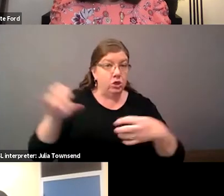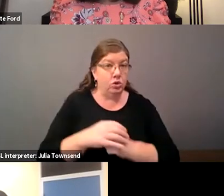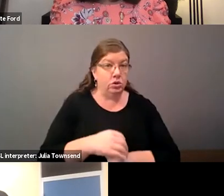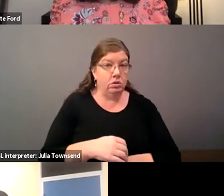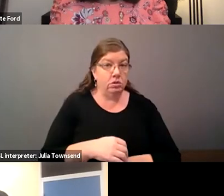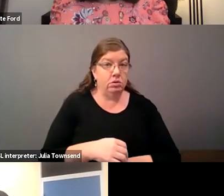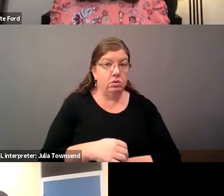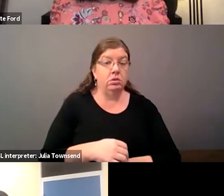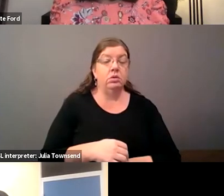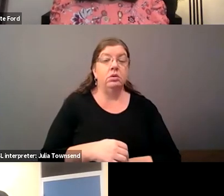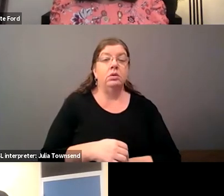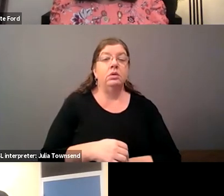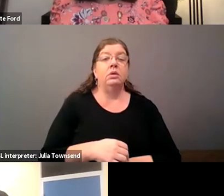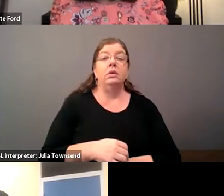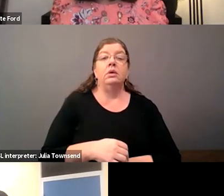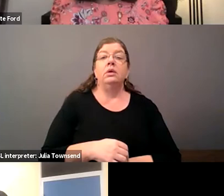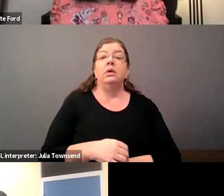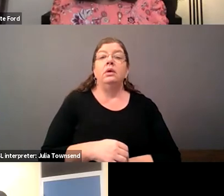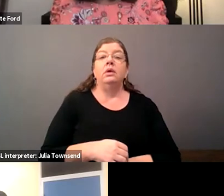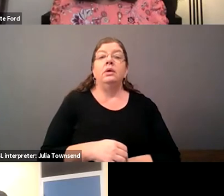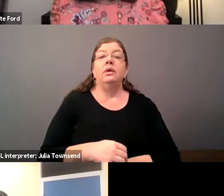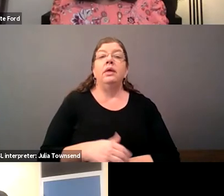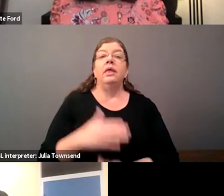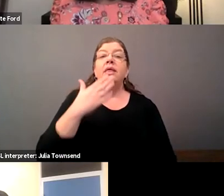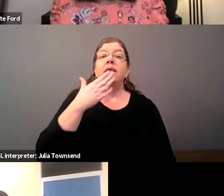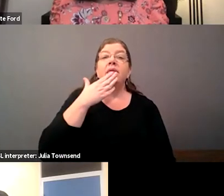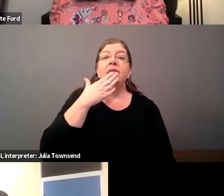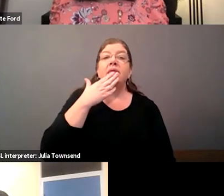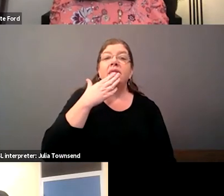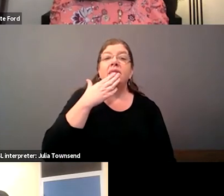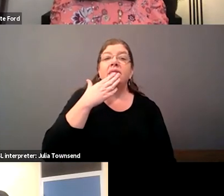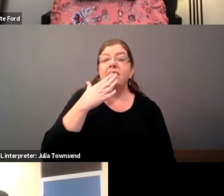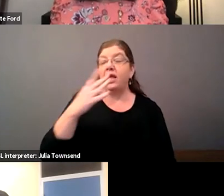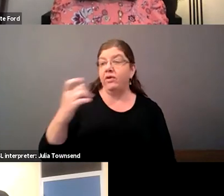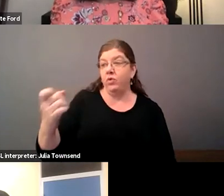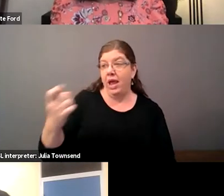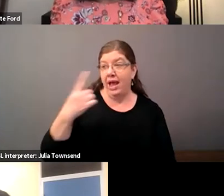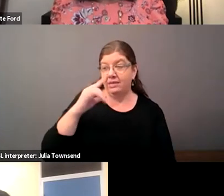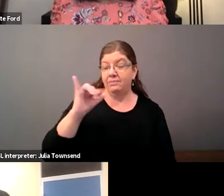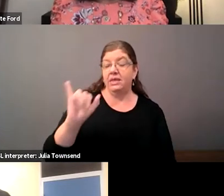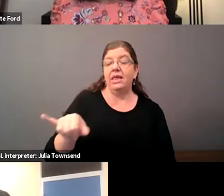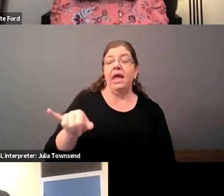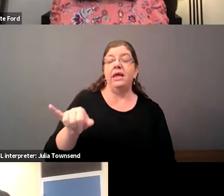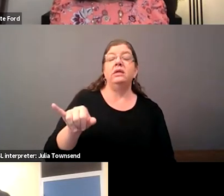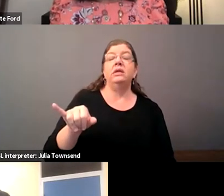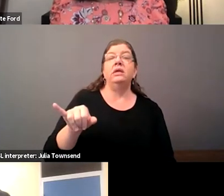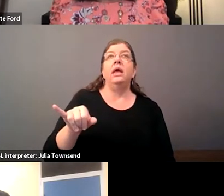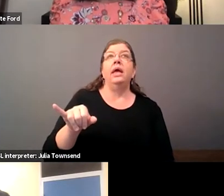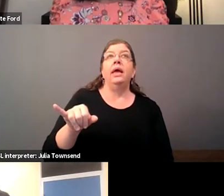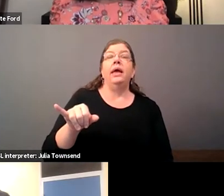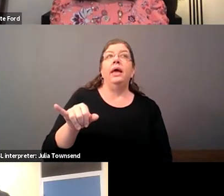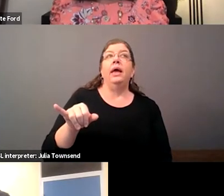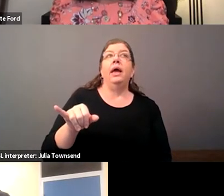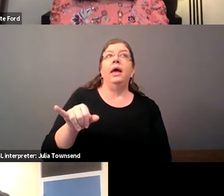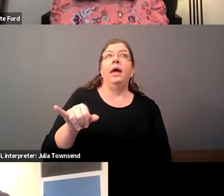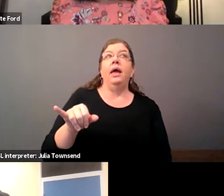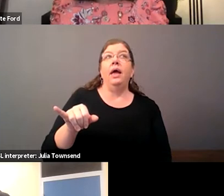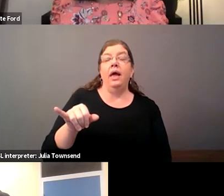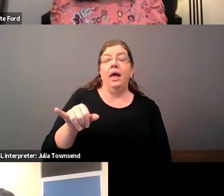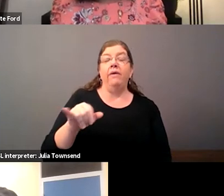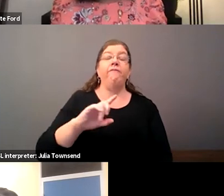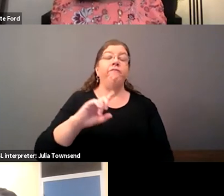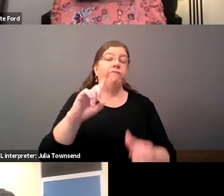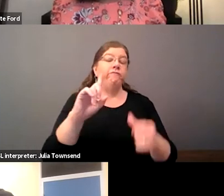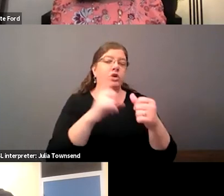well i appreciate you um asking that question ms ford i i'm going to take the opportunity first